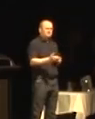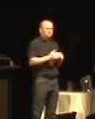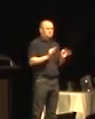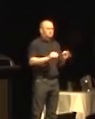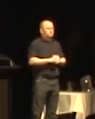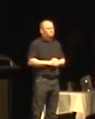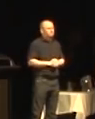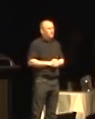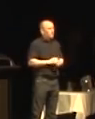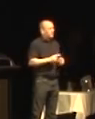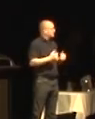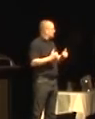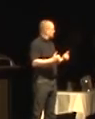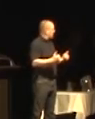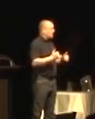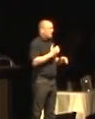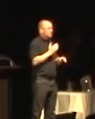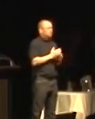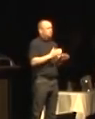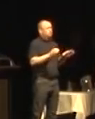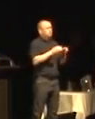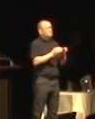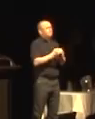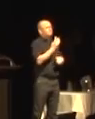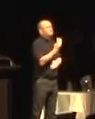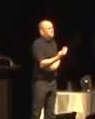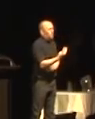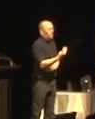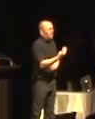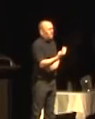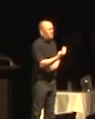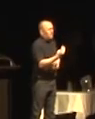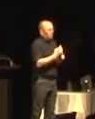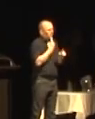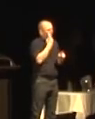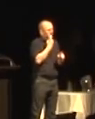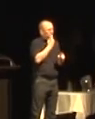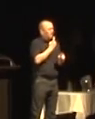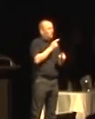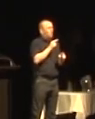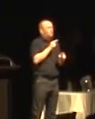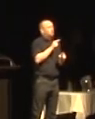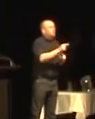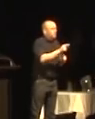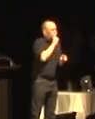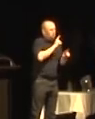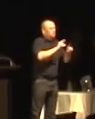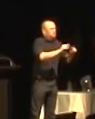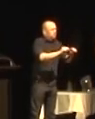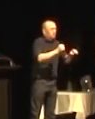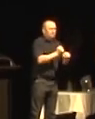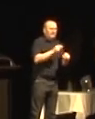of four now, I want you to think about what you can do to make this community even more